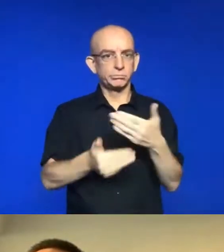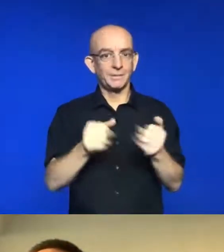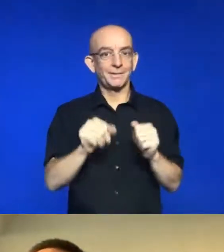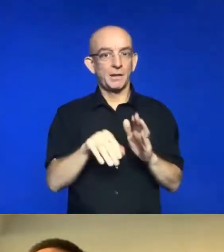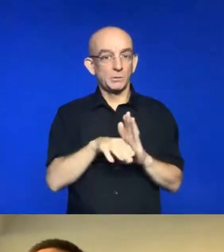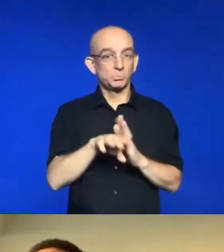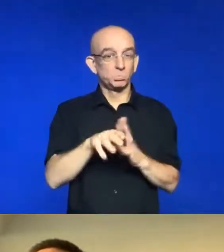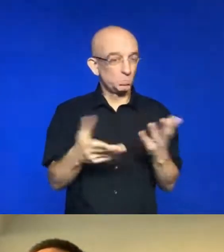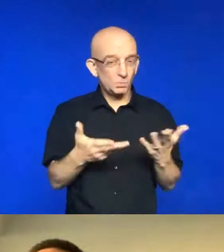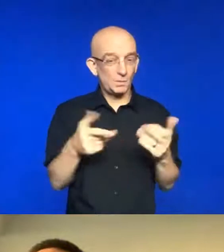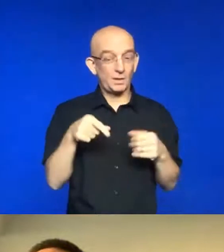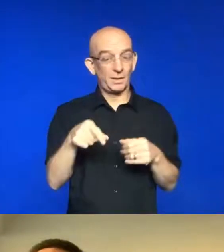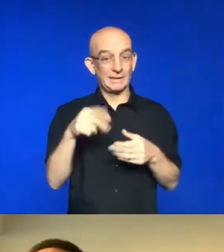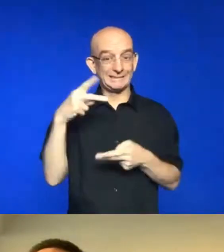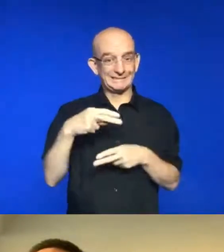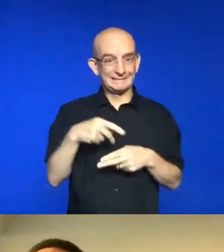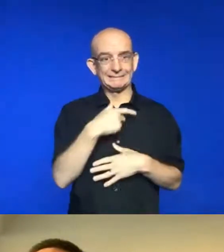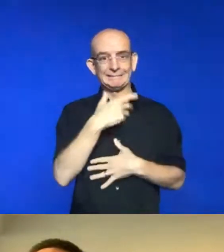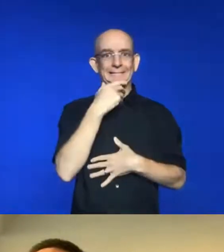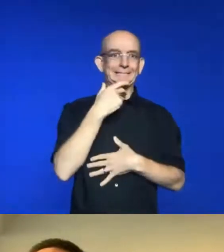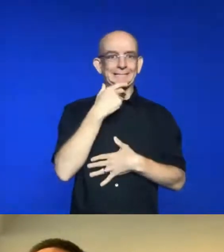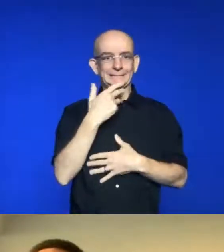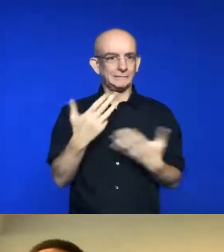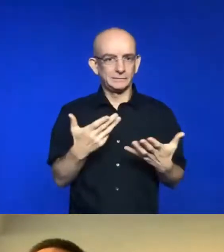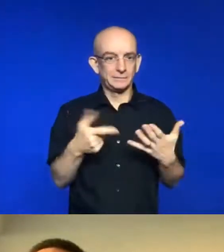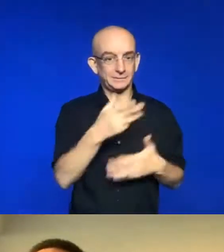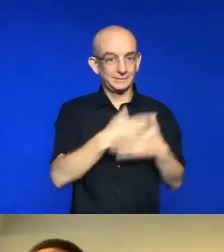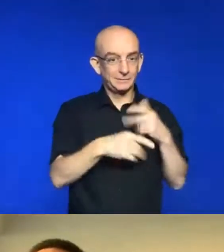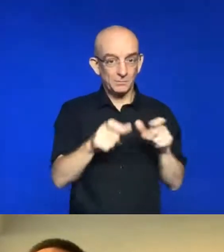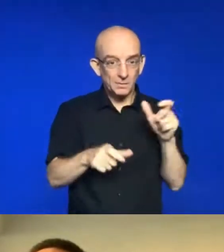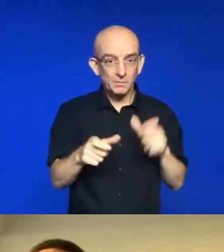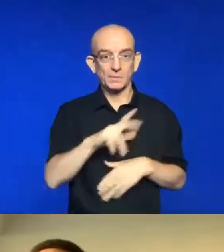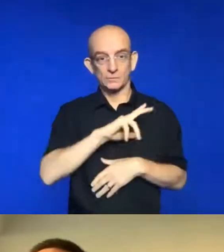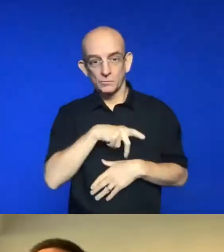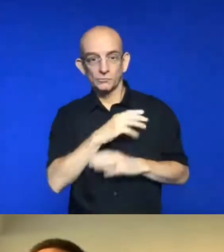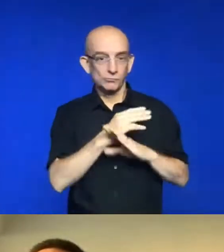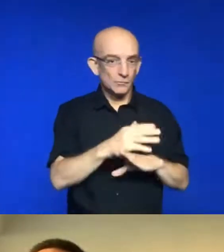protection, and how to ensure that we do not